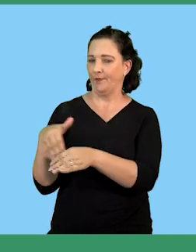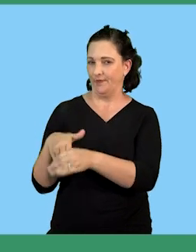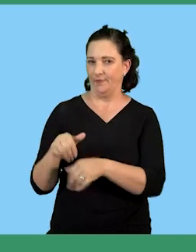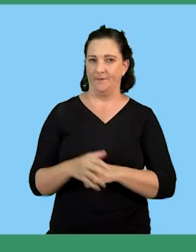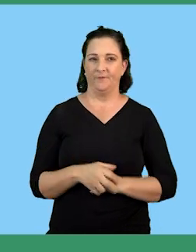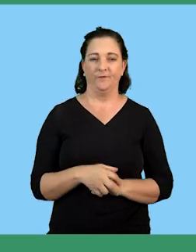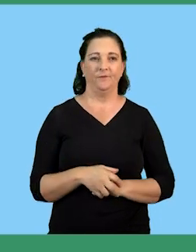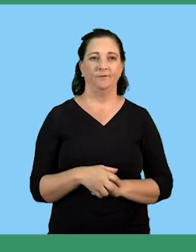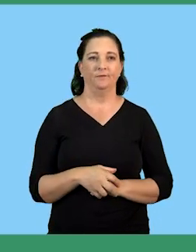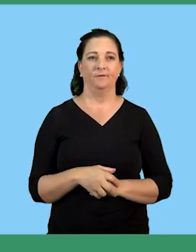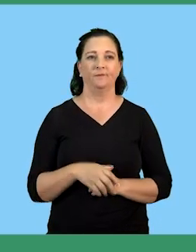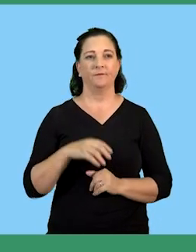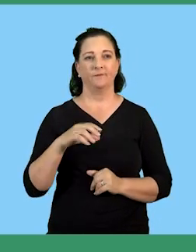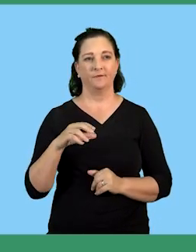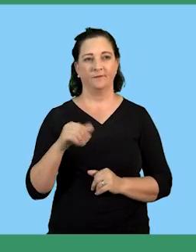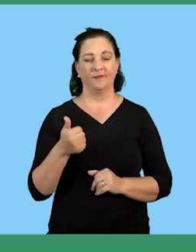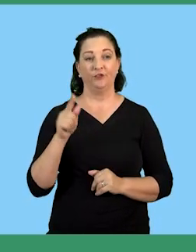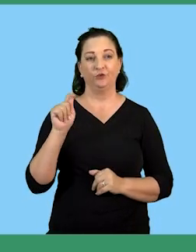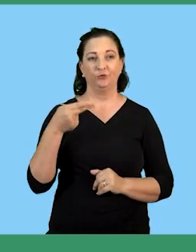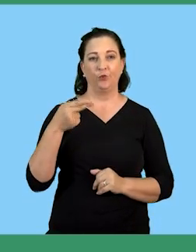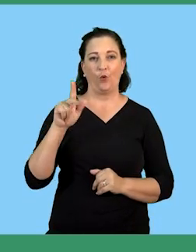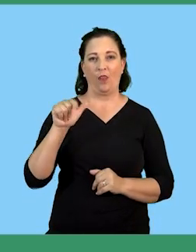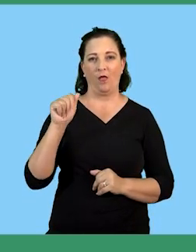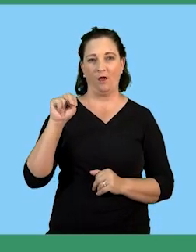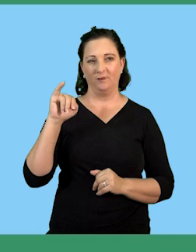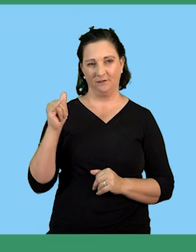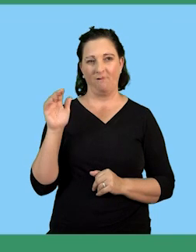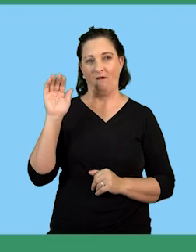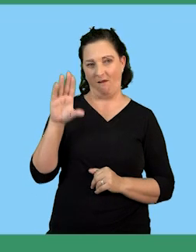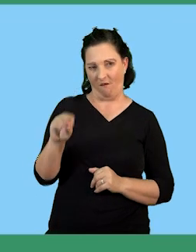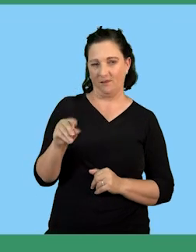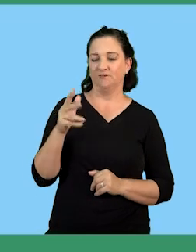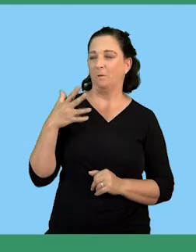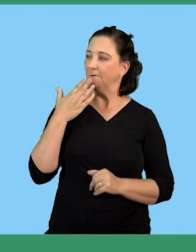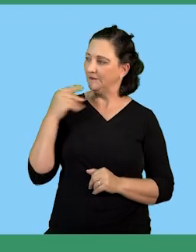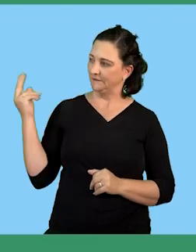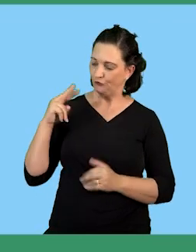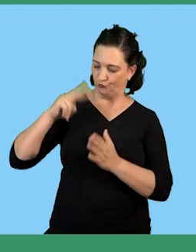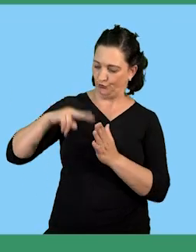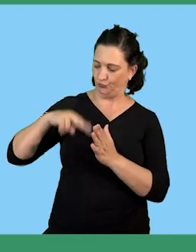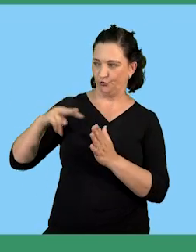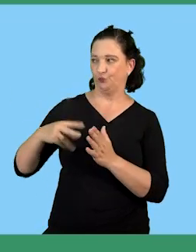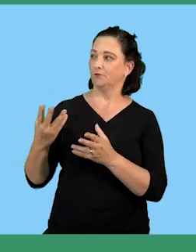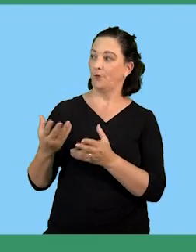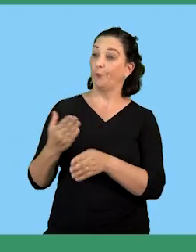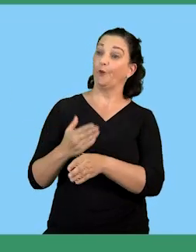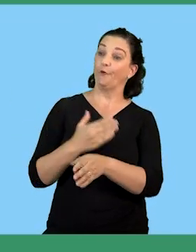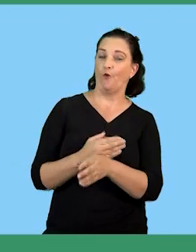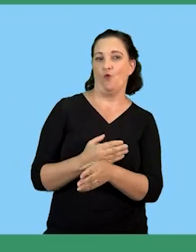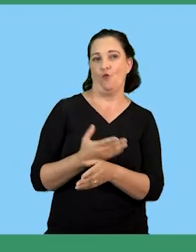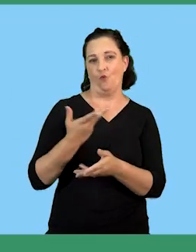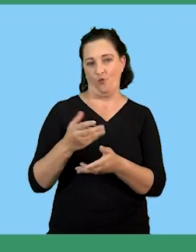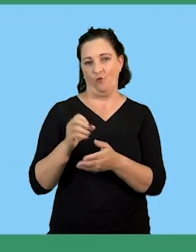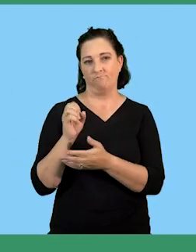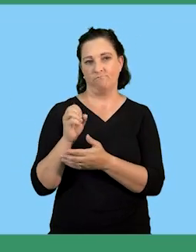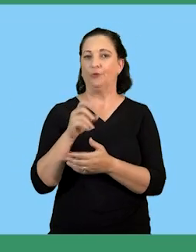writing the presentation, Ntando asked Thulani to proofread it carefully. All right, the first question